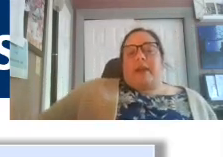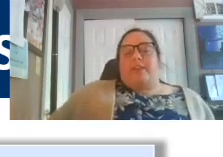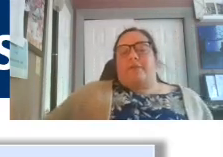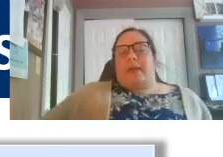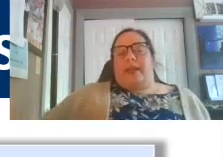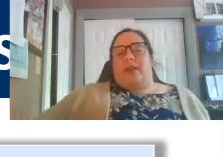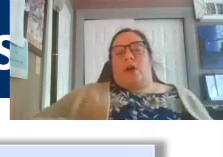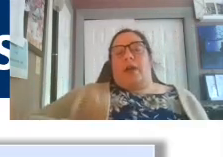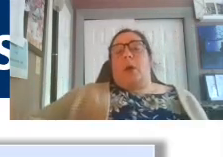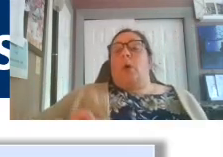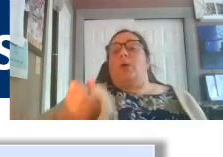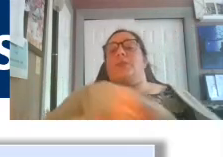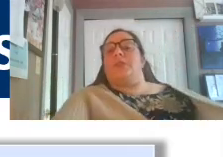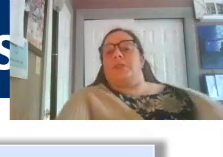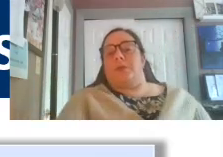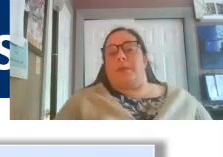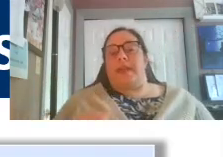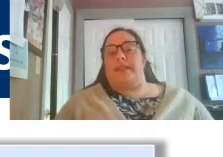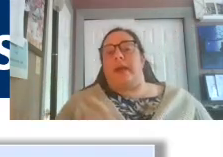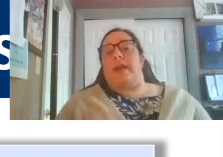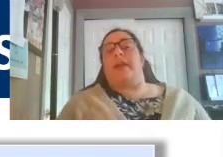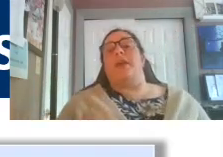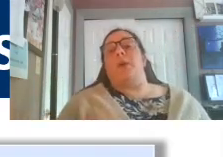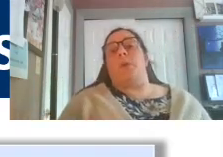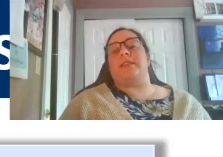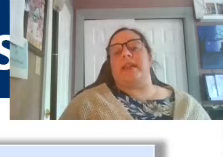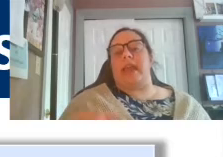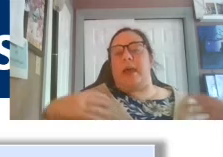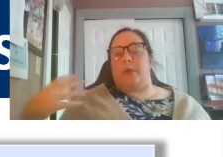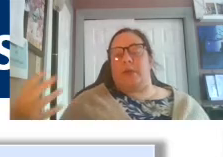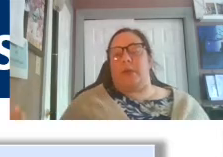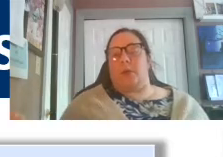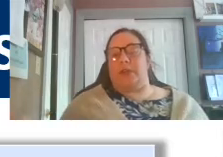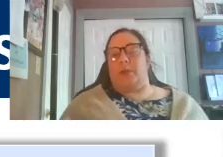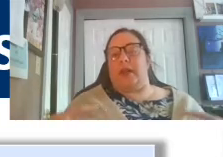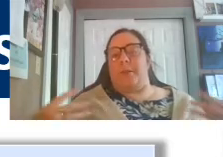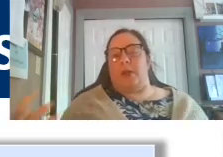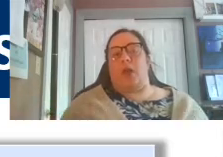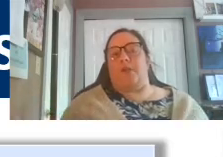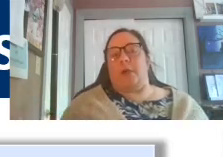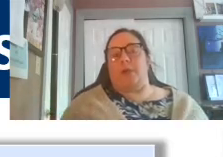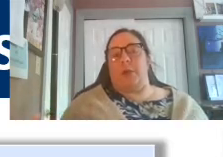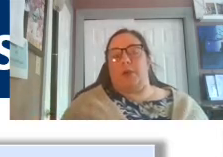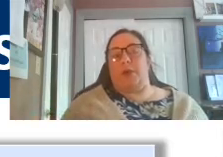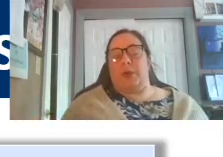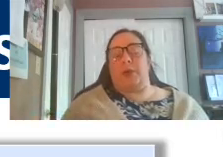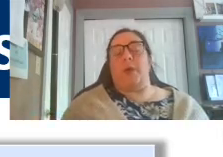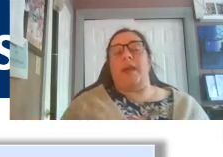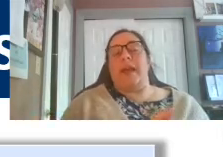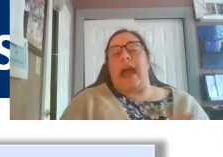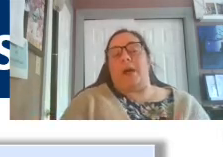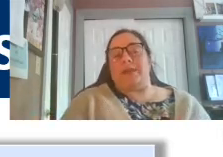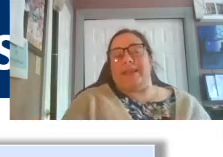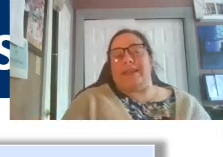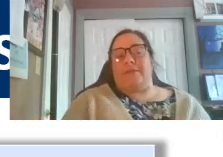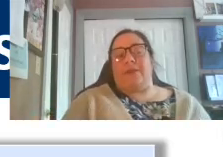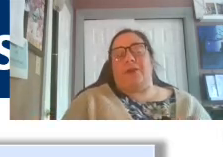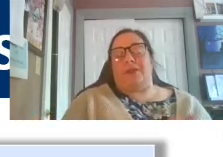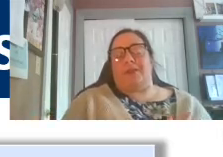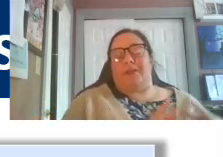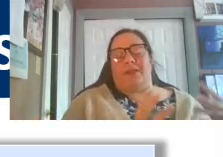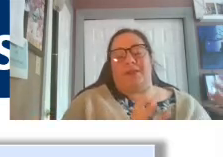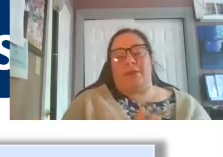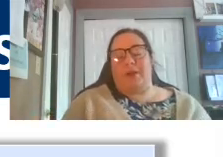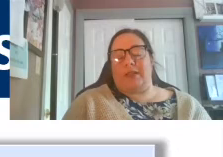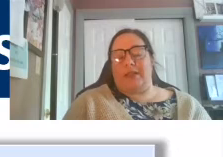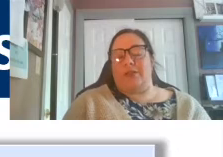cases that it might have been on hold through the pandemic. What's going to happen when the courts open up and all of those go through? Housing is